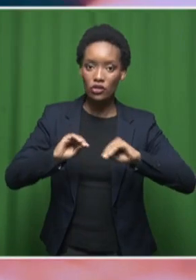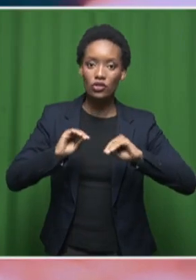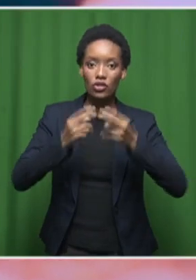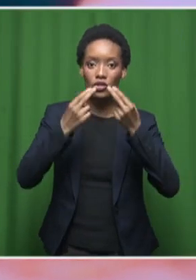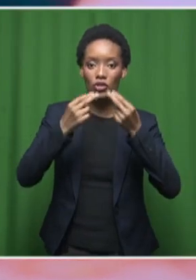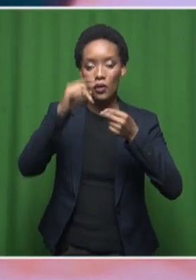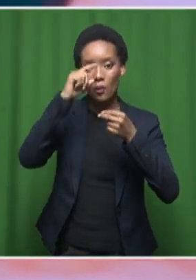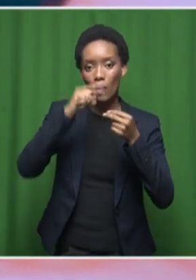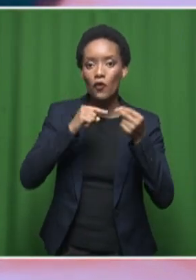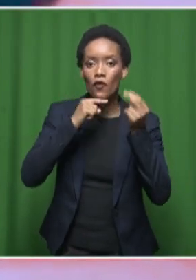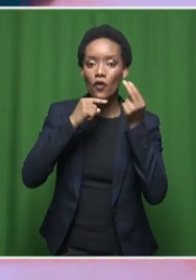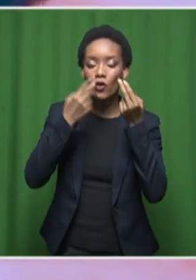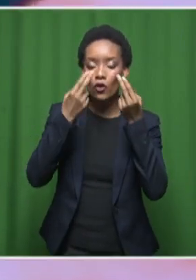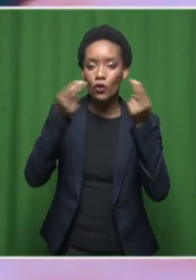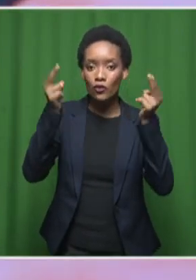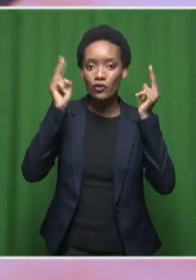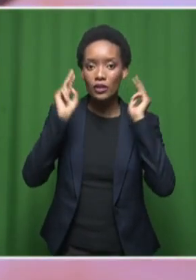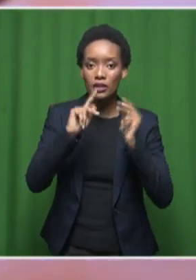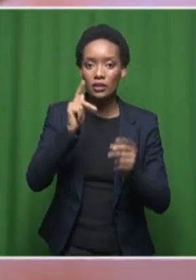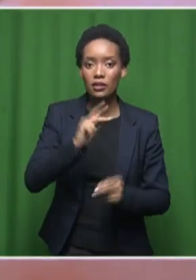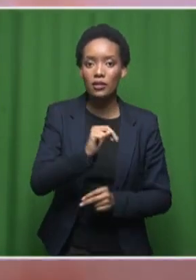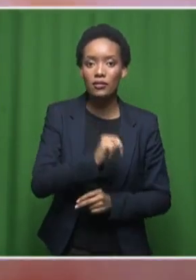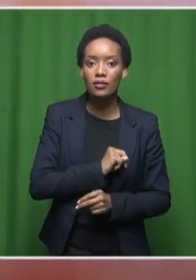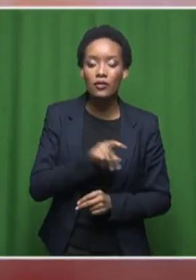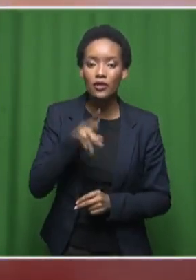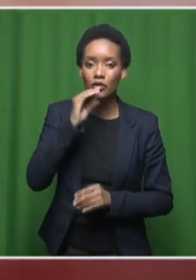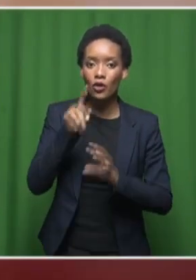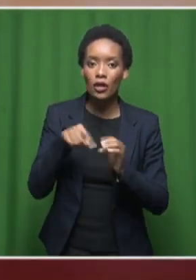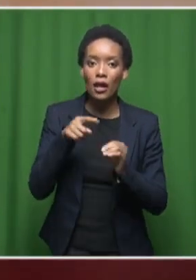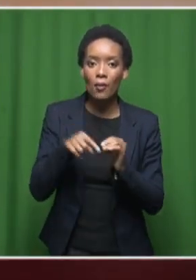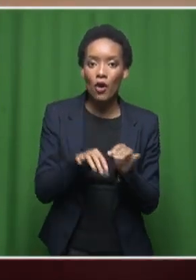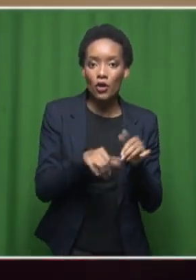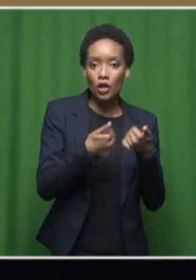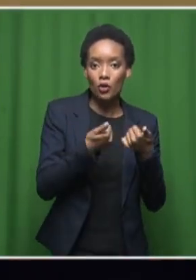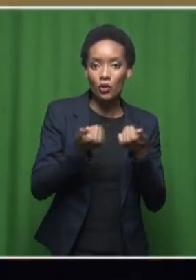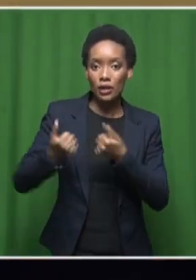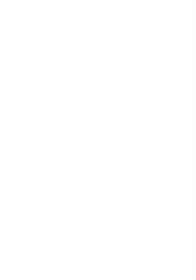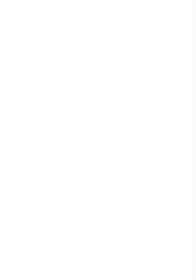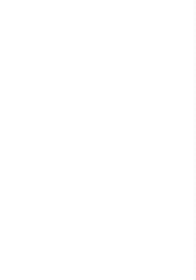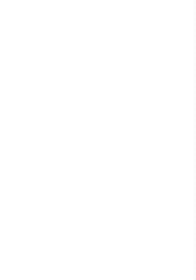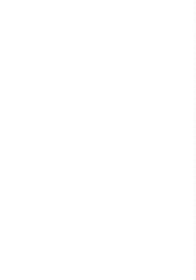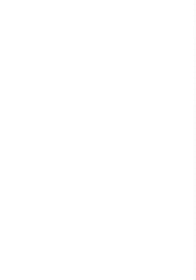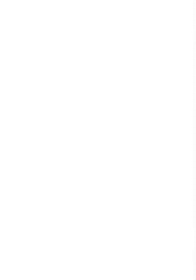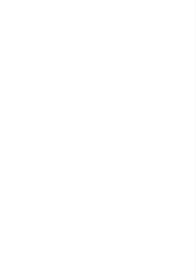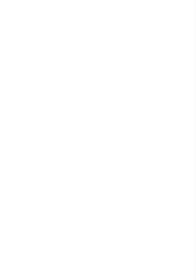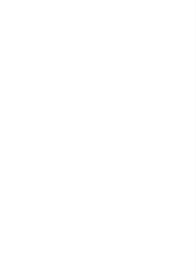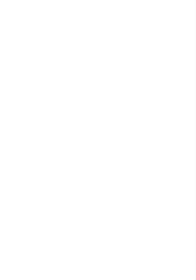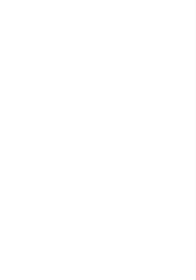KwaZulu-Natal, speaking to us about the pros and the cons of ChatGPT.